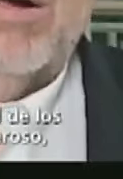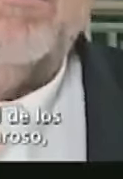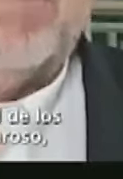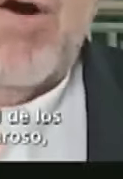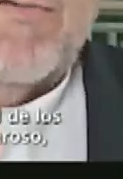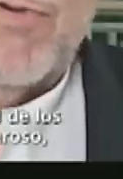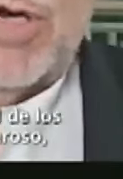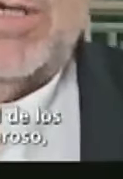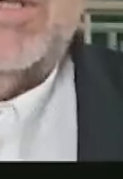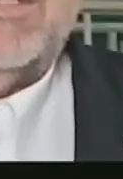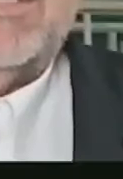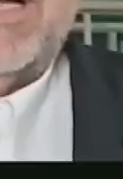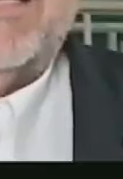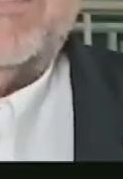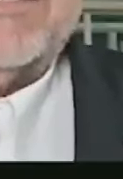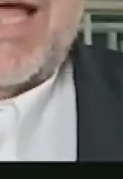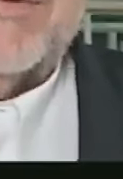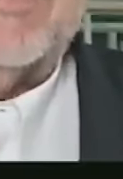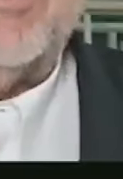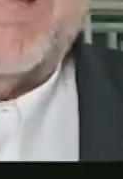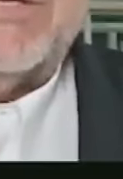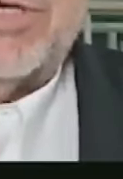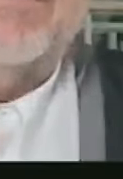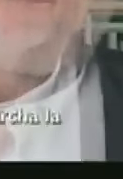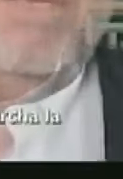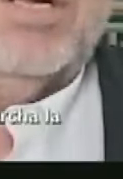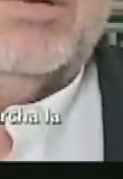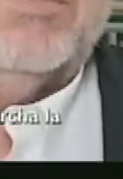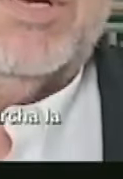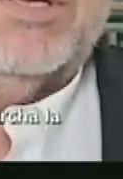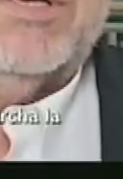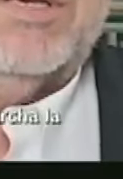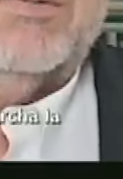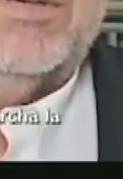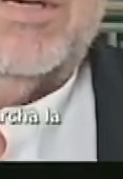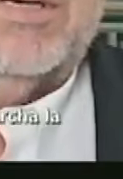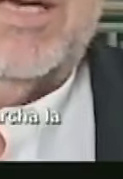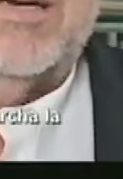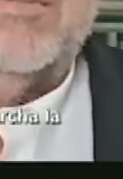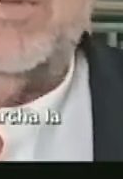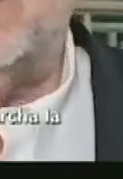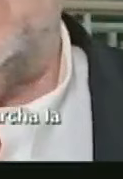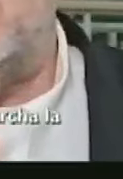strong, powerful, and it is gathering momentum. Colombia